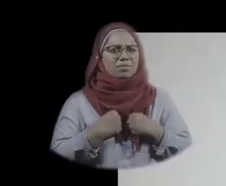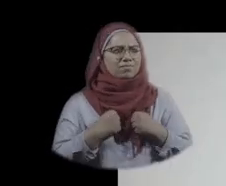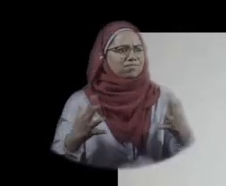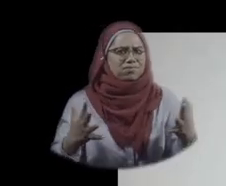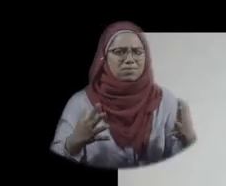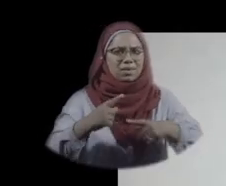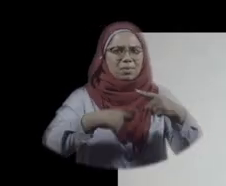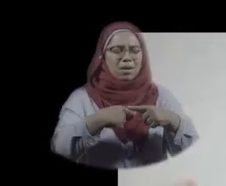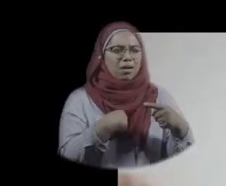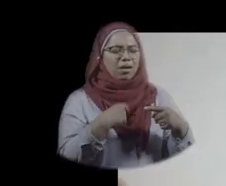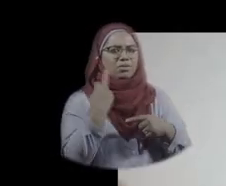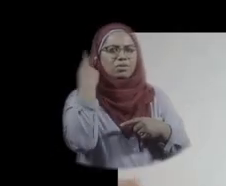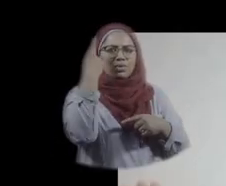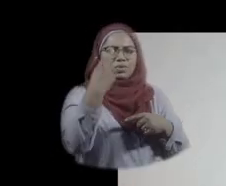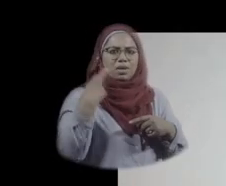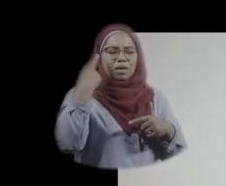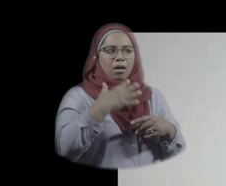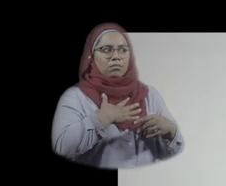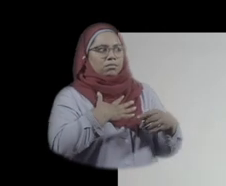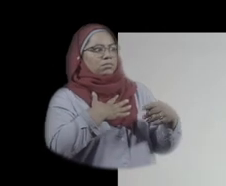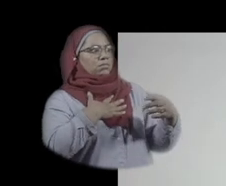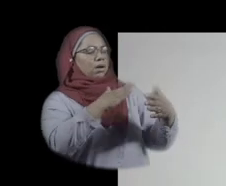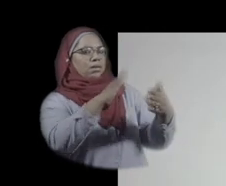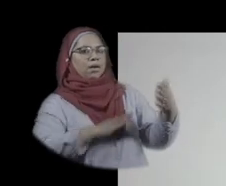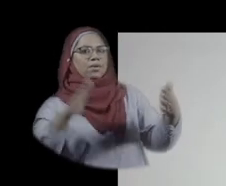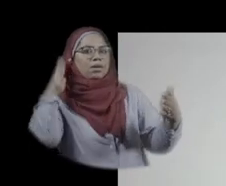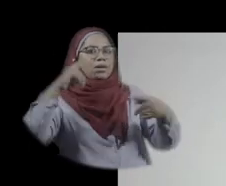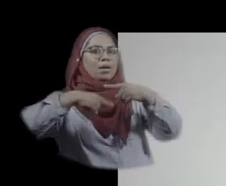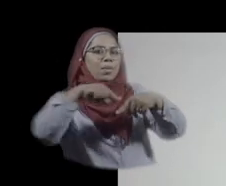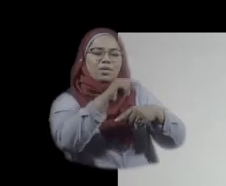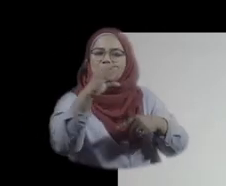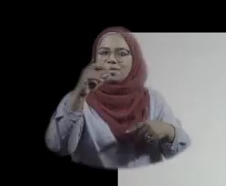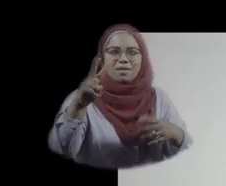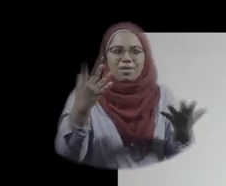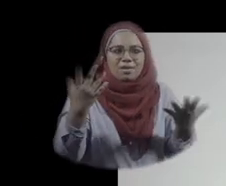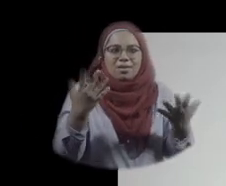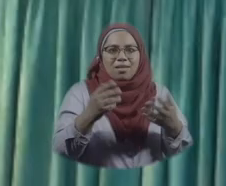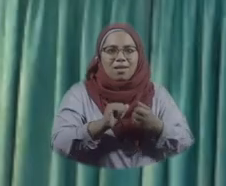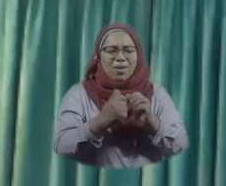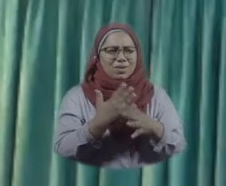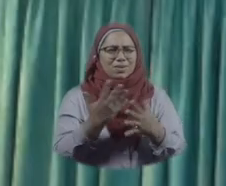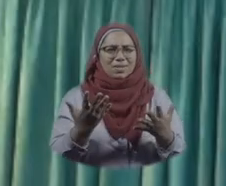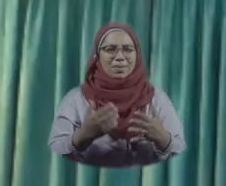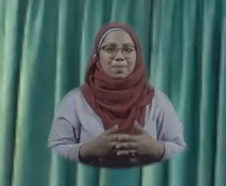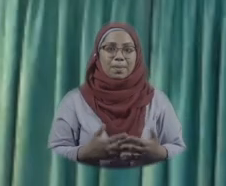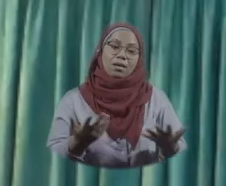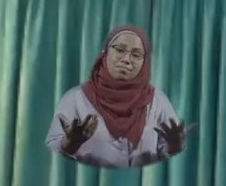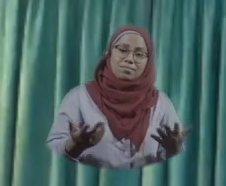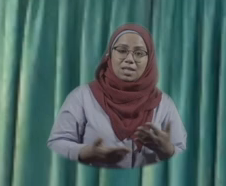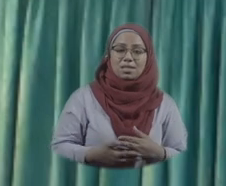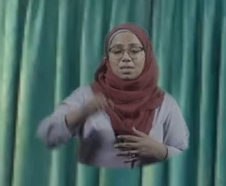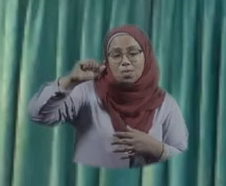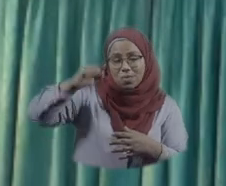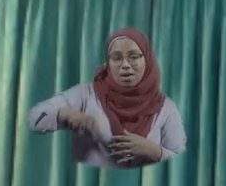to be honest like when I realized that oh my god I've never even heard of this before like how do I do this well that's the